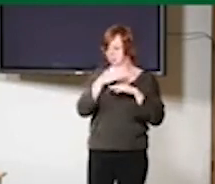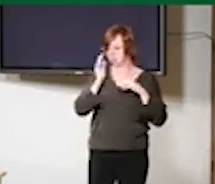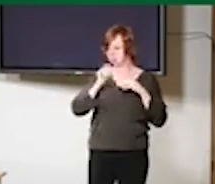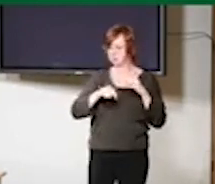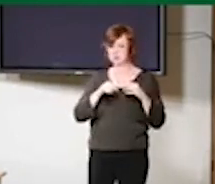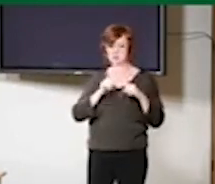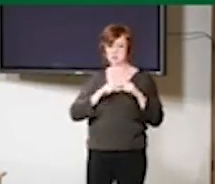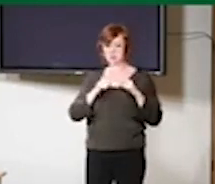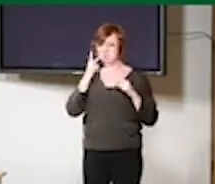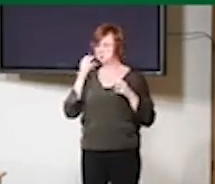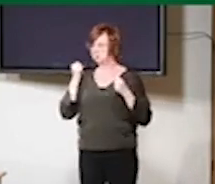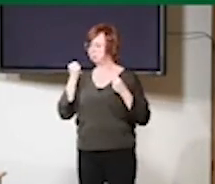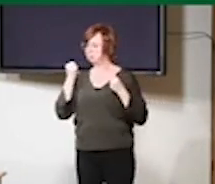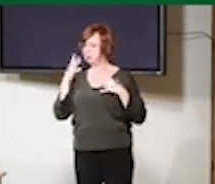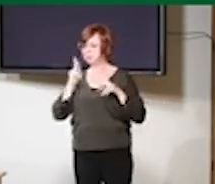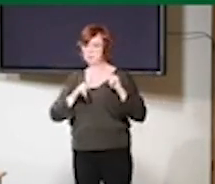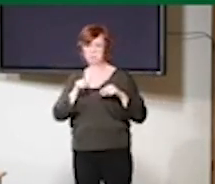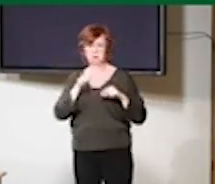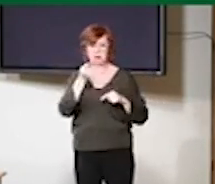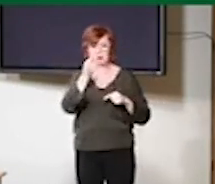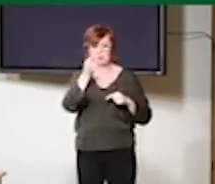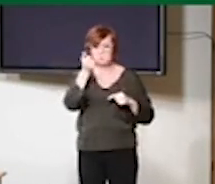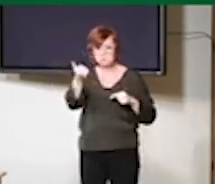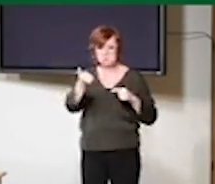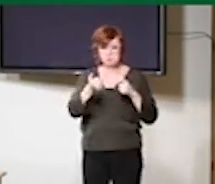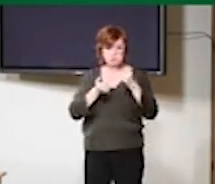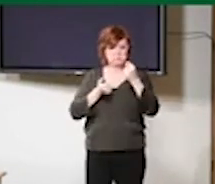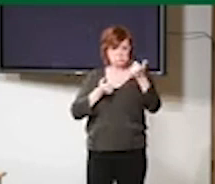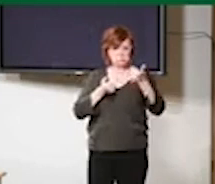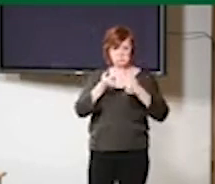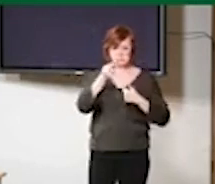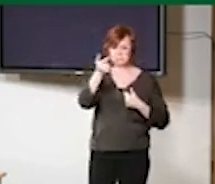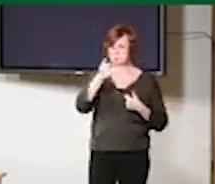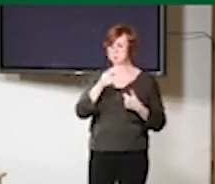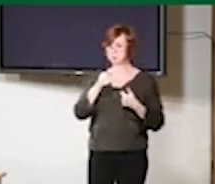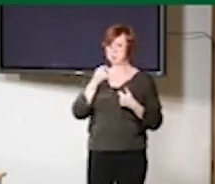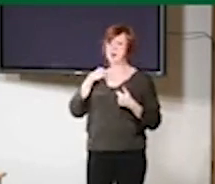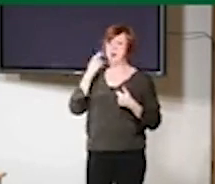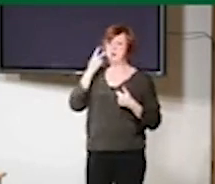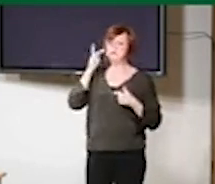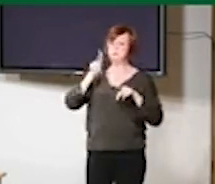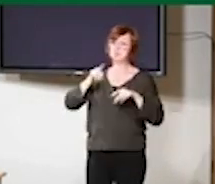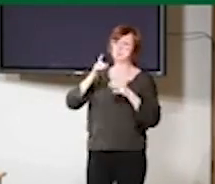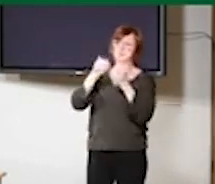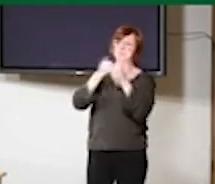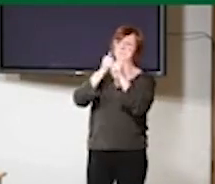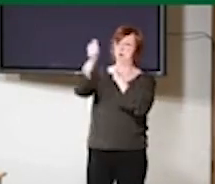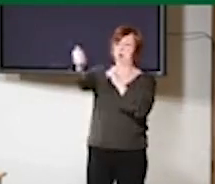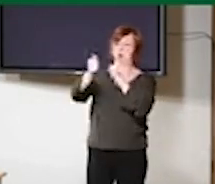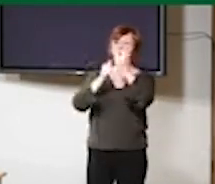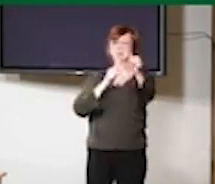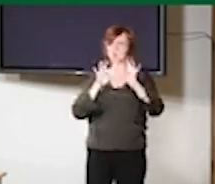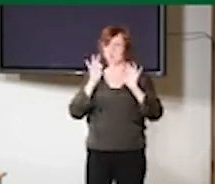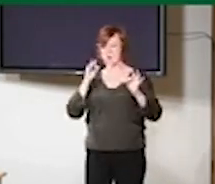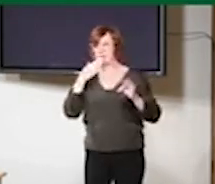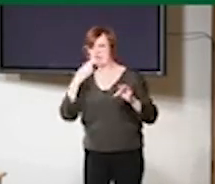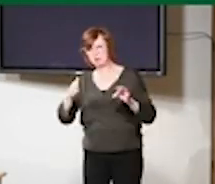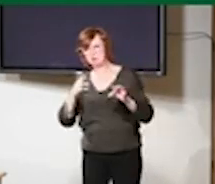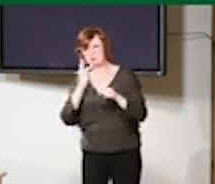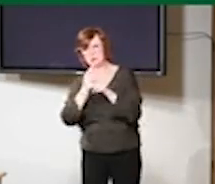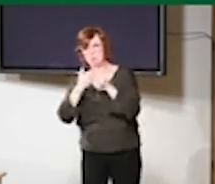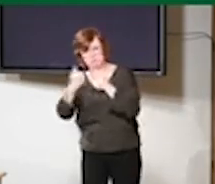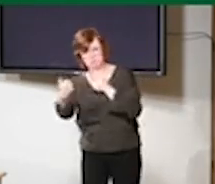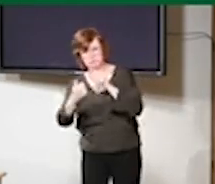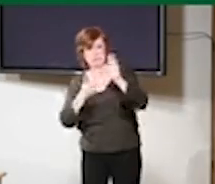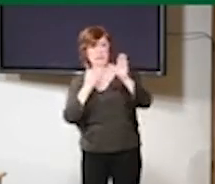for sure. People are very much respecting the restrictions that are in place. I thank them for that, and